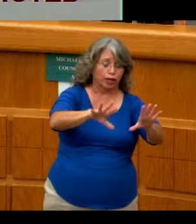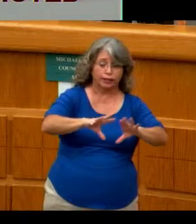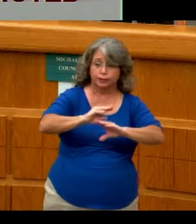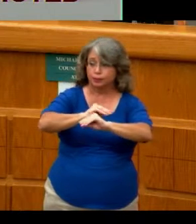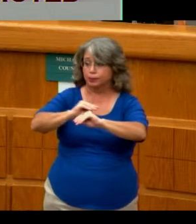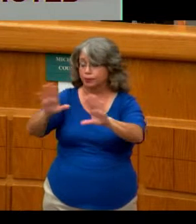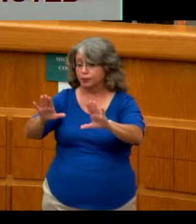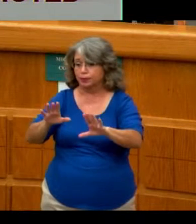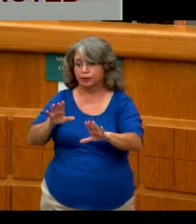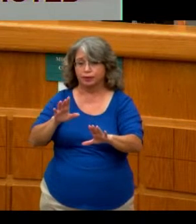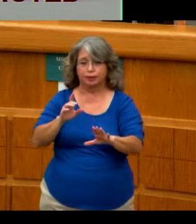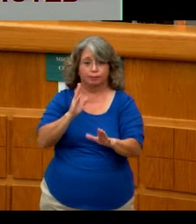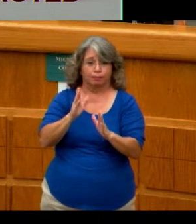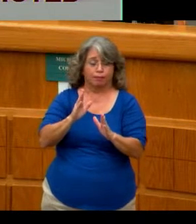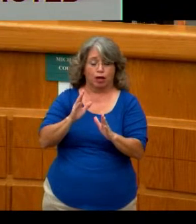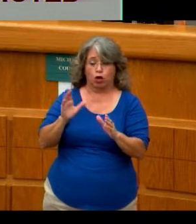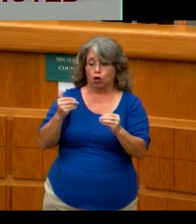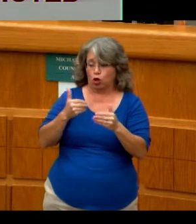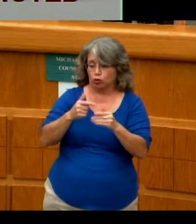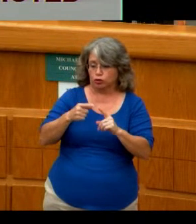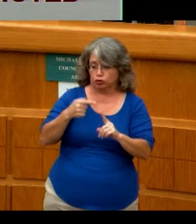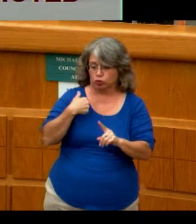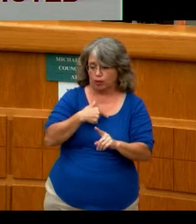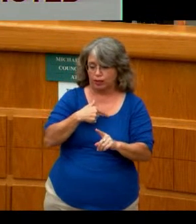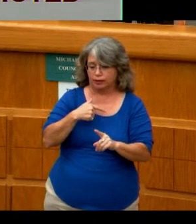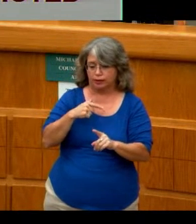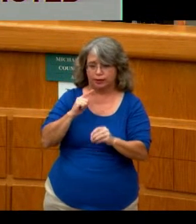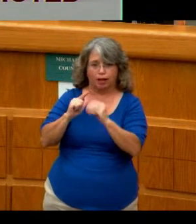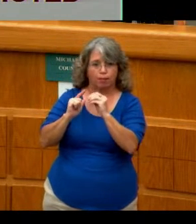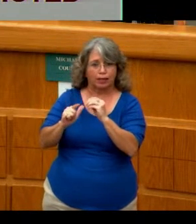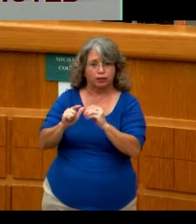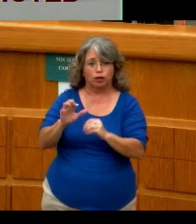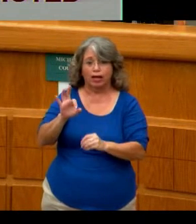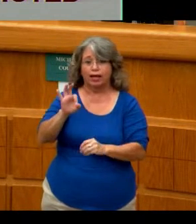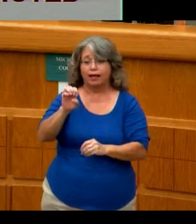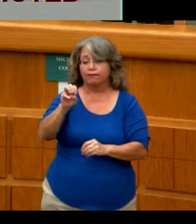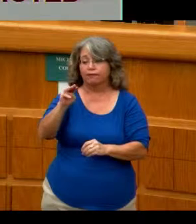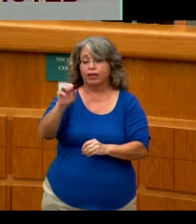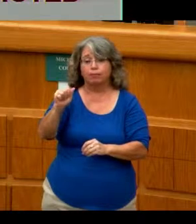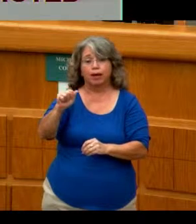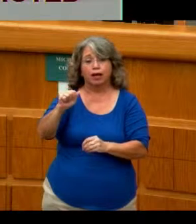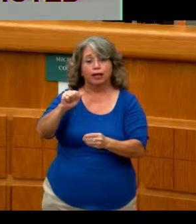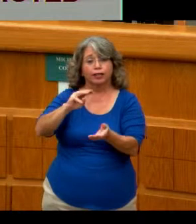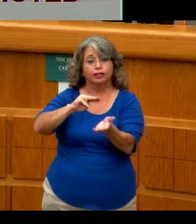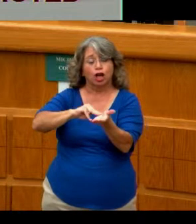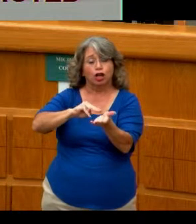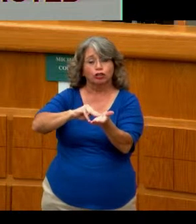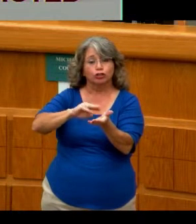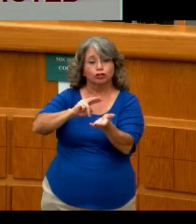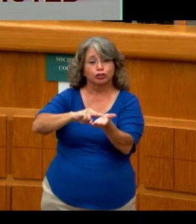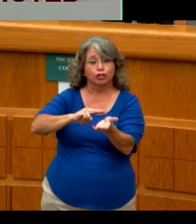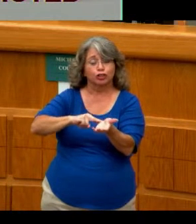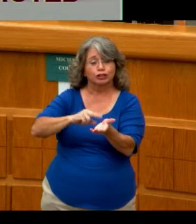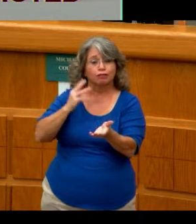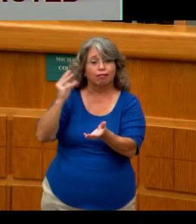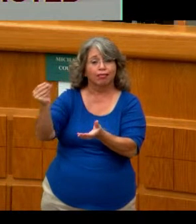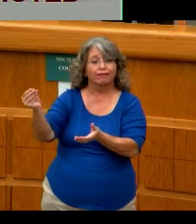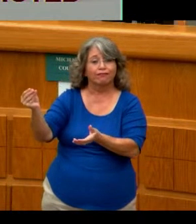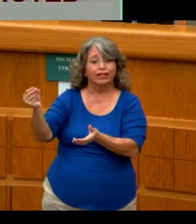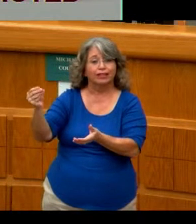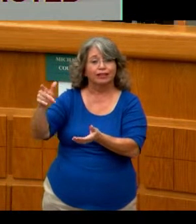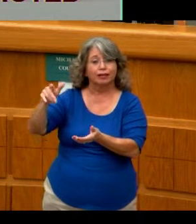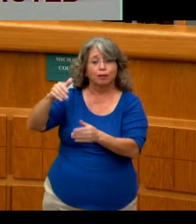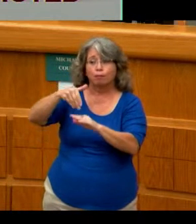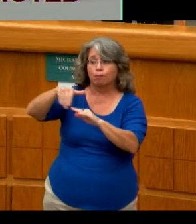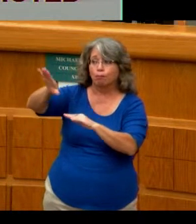have huge outbreaks going on. El Paso is maybe the closest one. The FEMA nurses are leaving the local area, and the